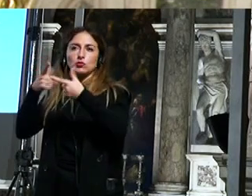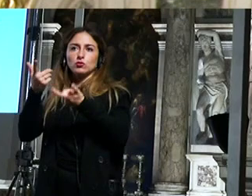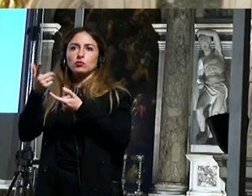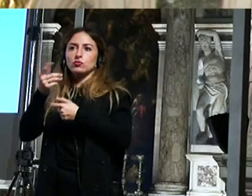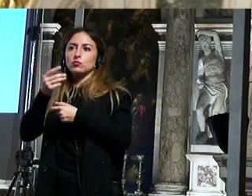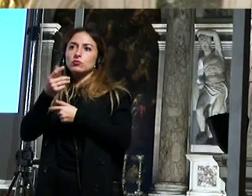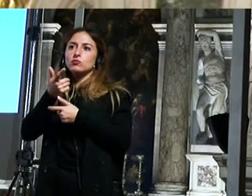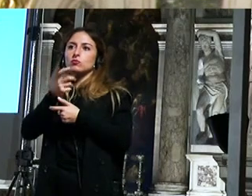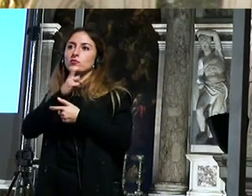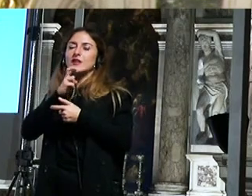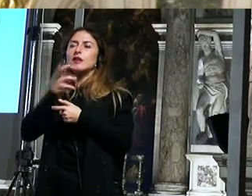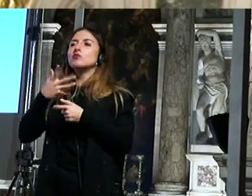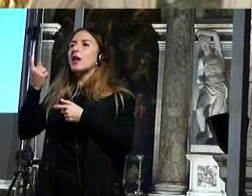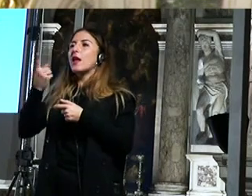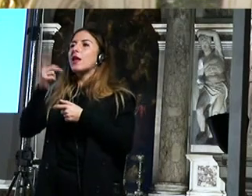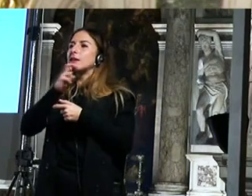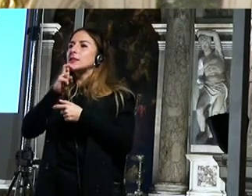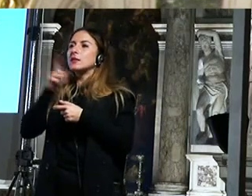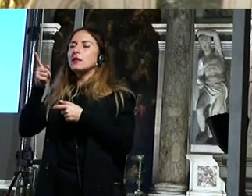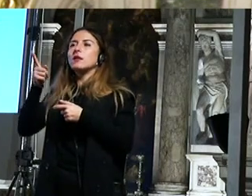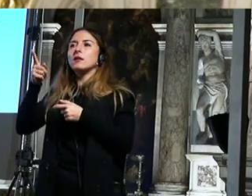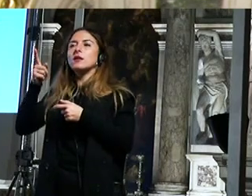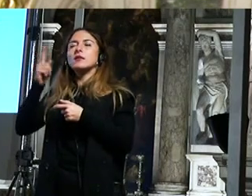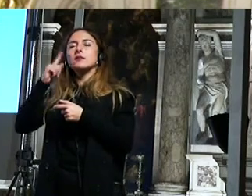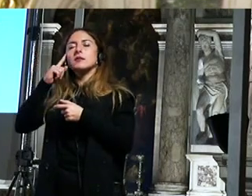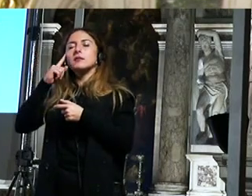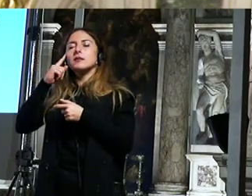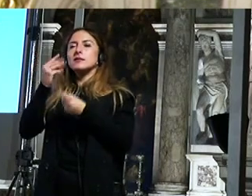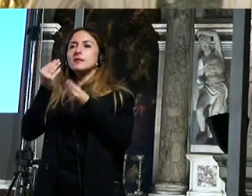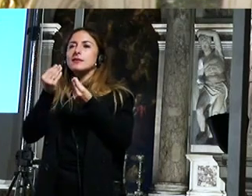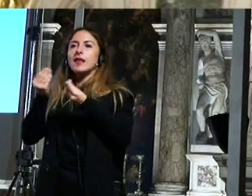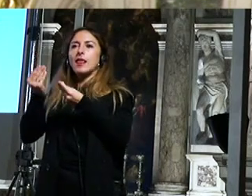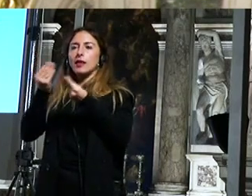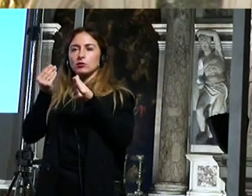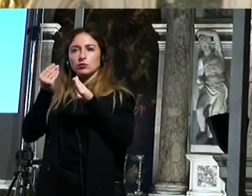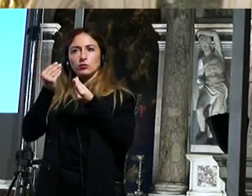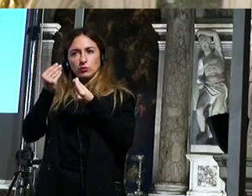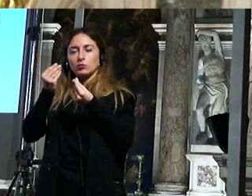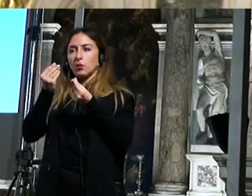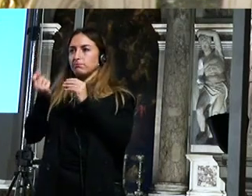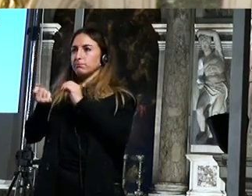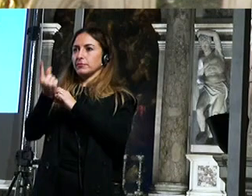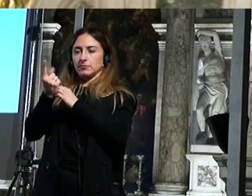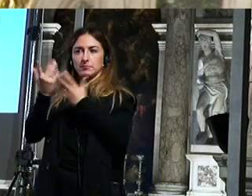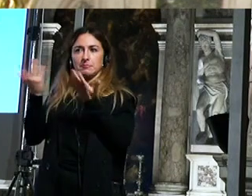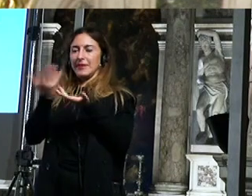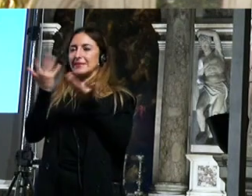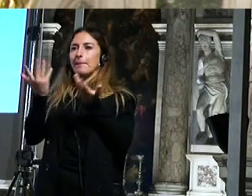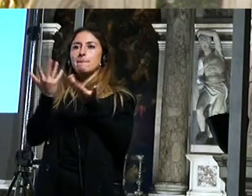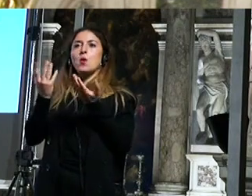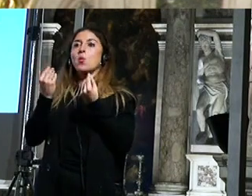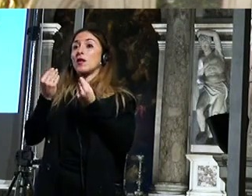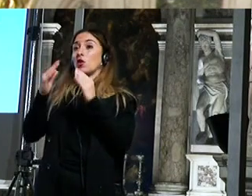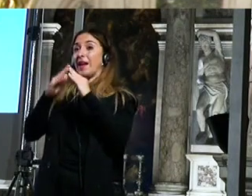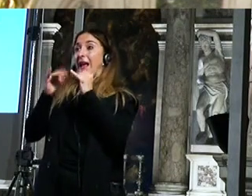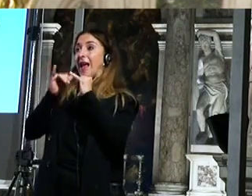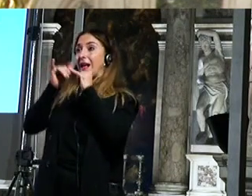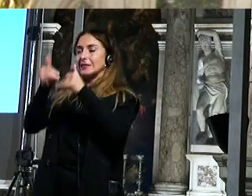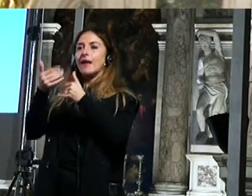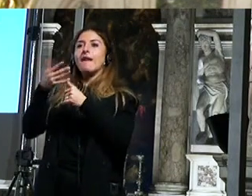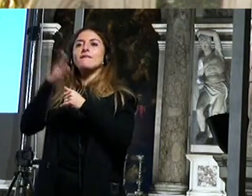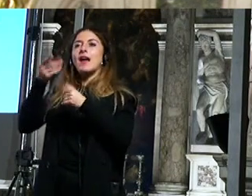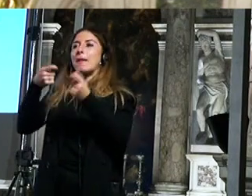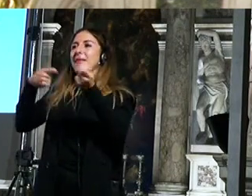the absurdity, what you see on the street, what happens to you when you step out the door and you go to the market, or one moment in